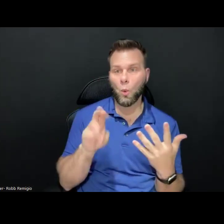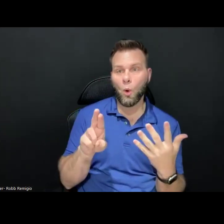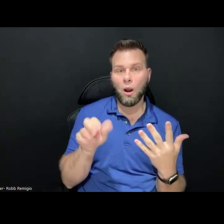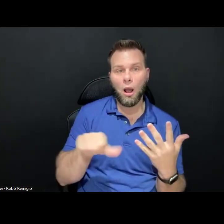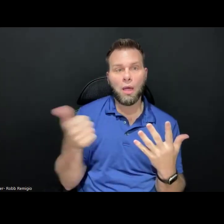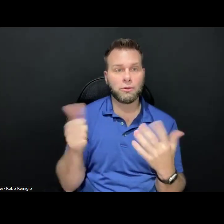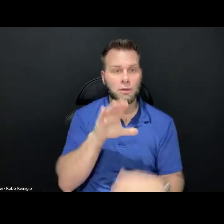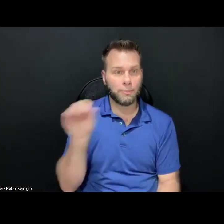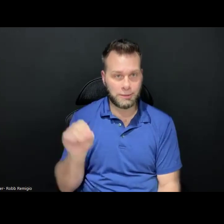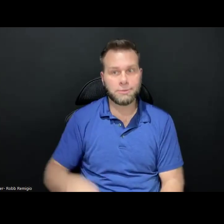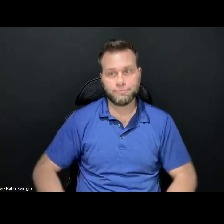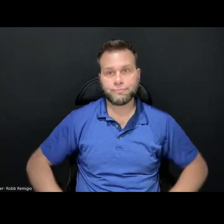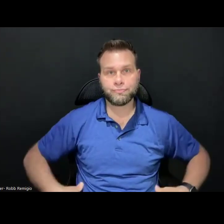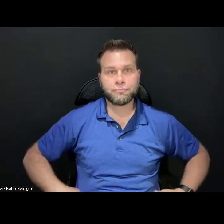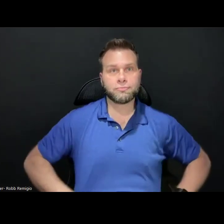entities.